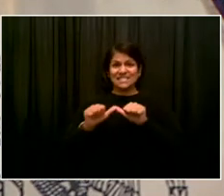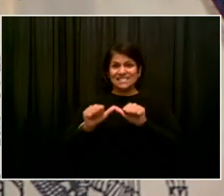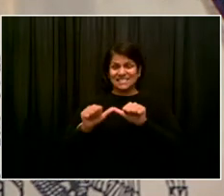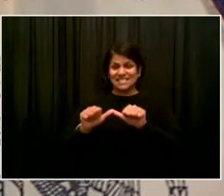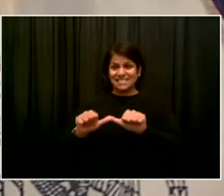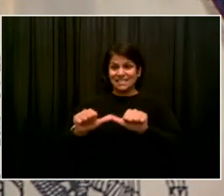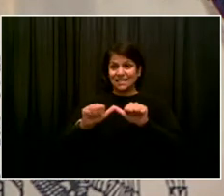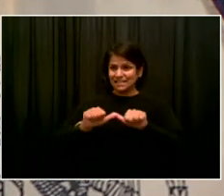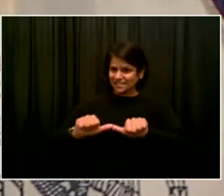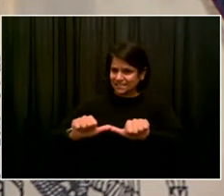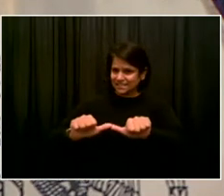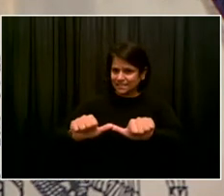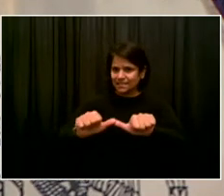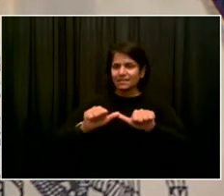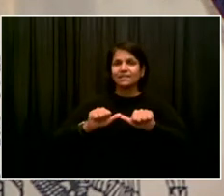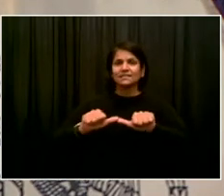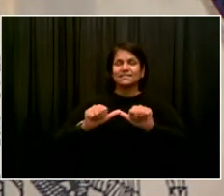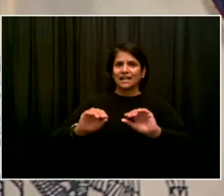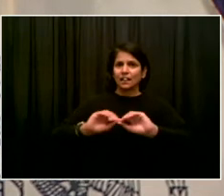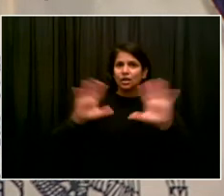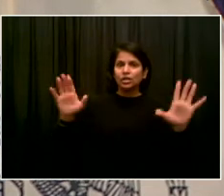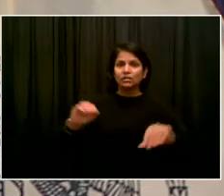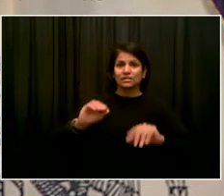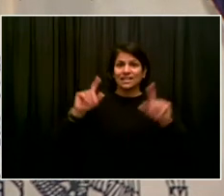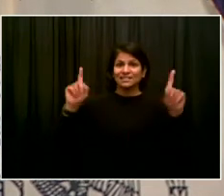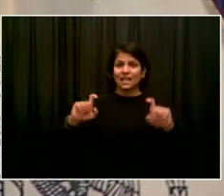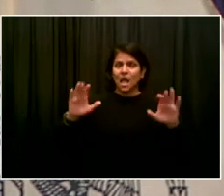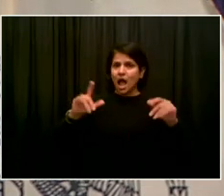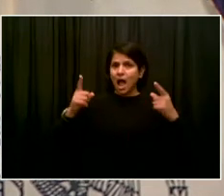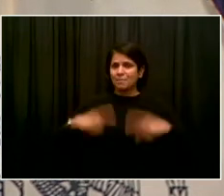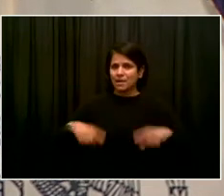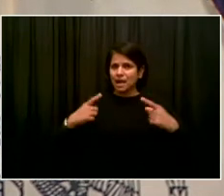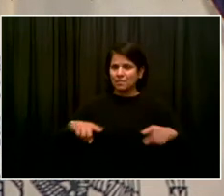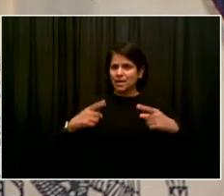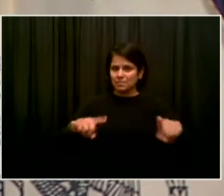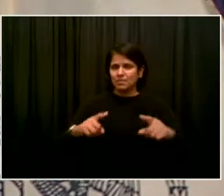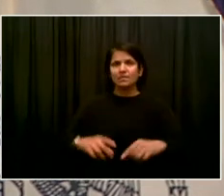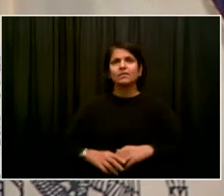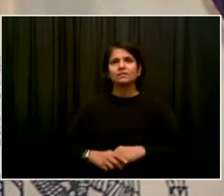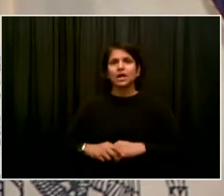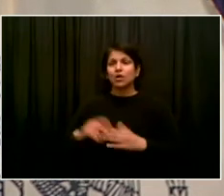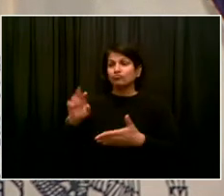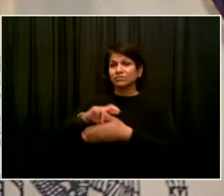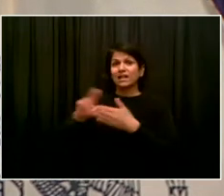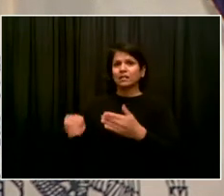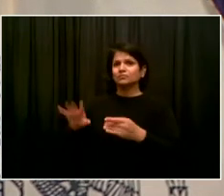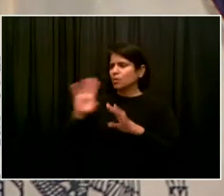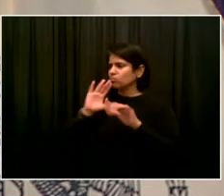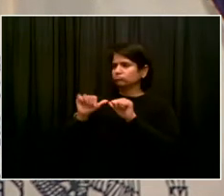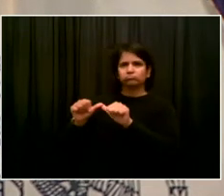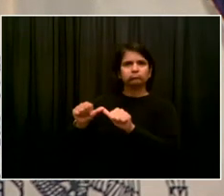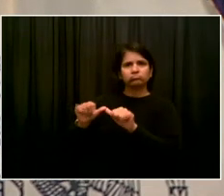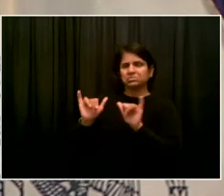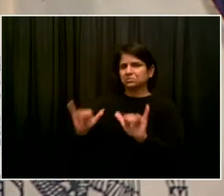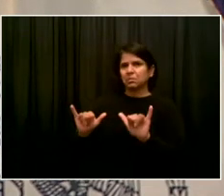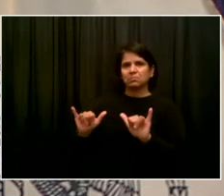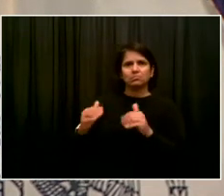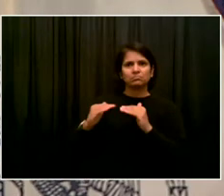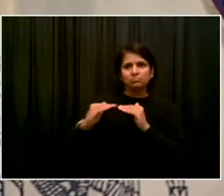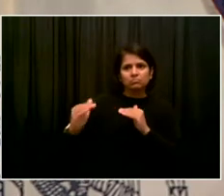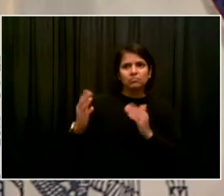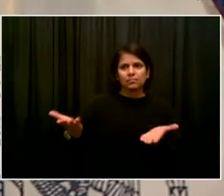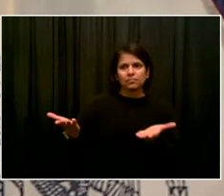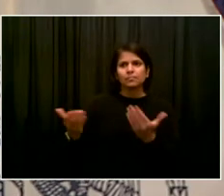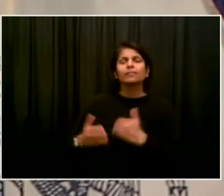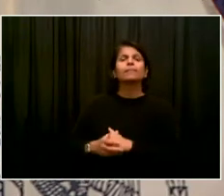has happened constantly. The results have been incredibly consistent. We made sure